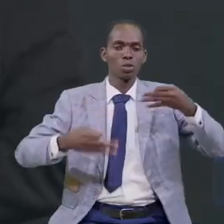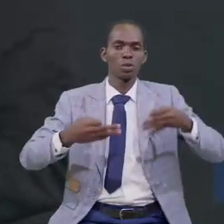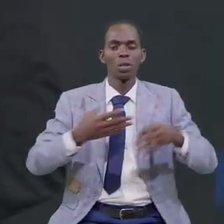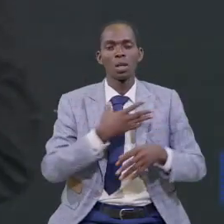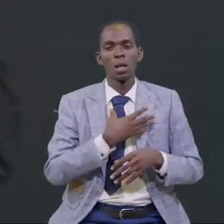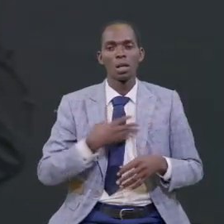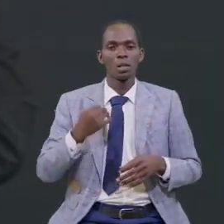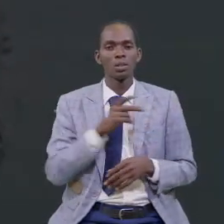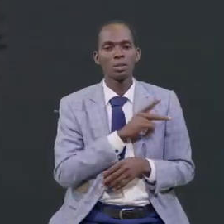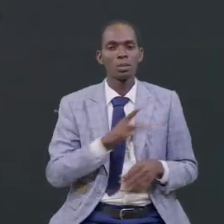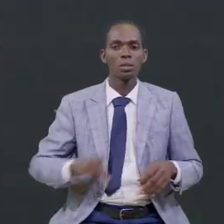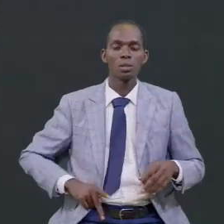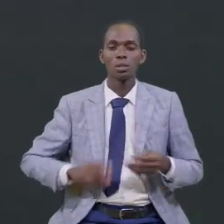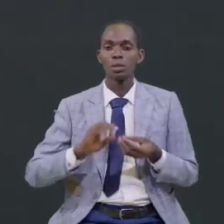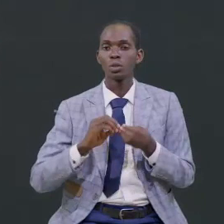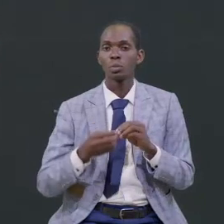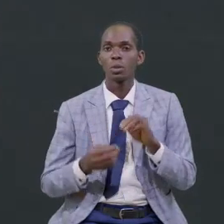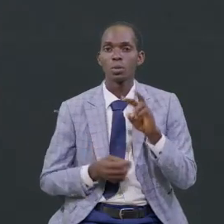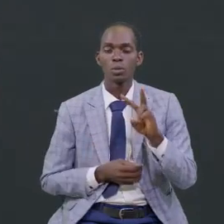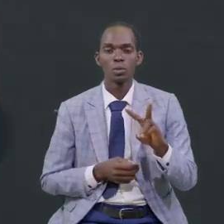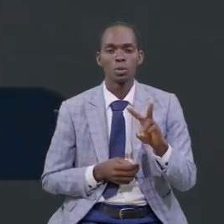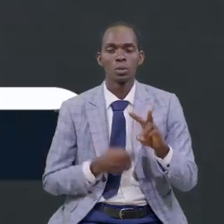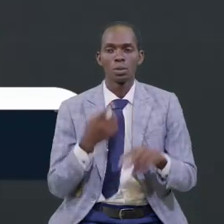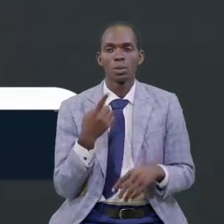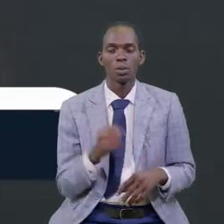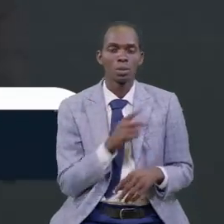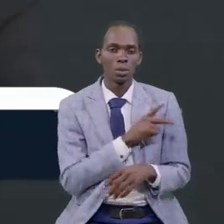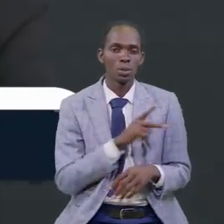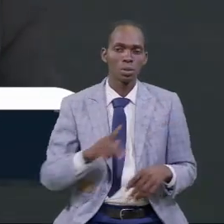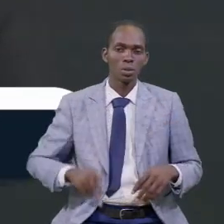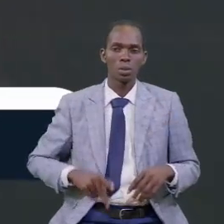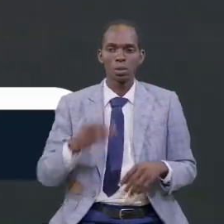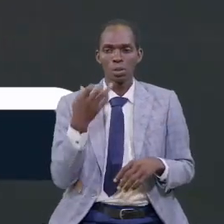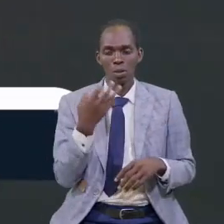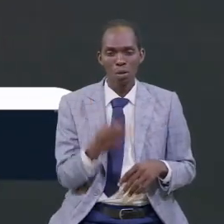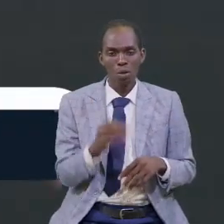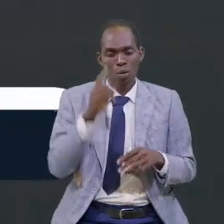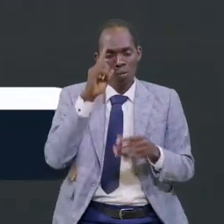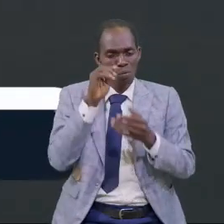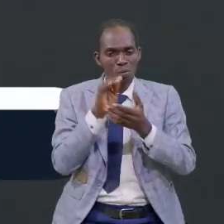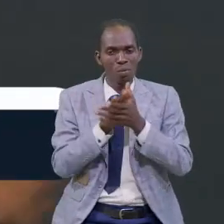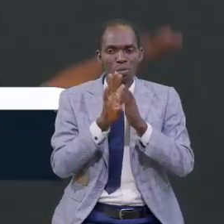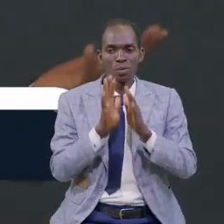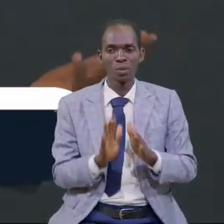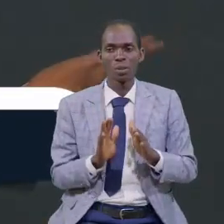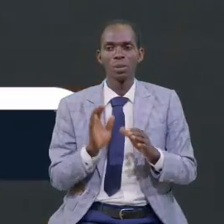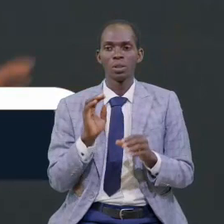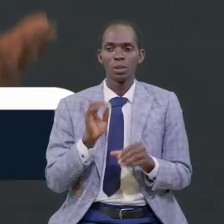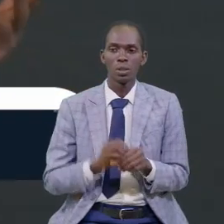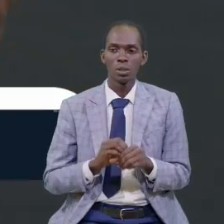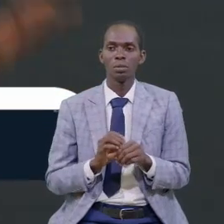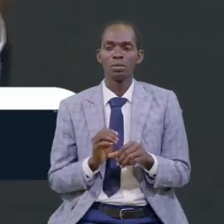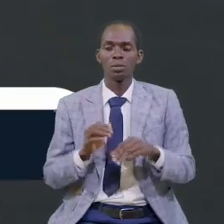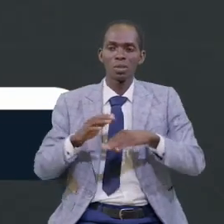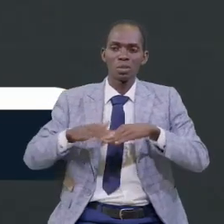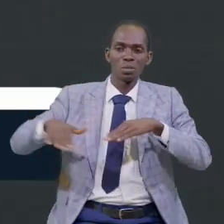two here. Number two, the King of Saints in surpassing splendor. He is